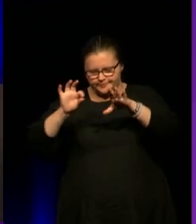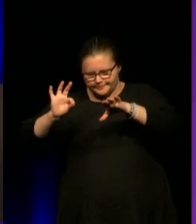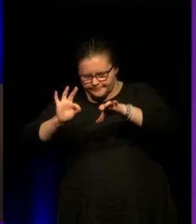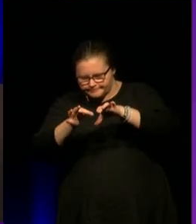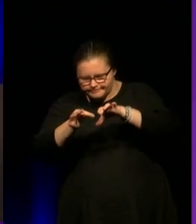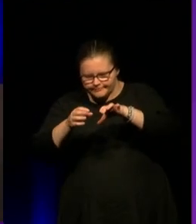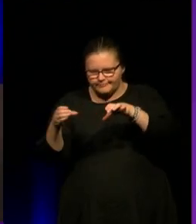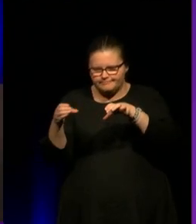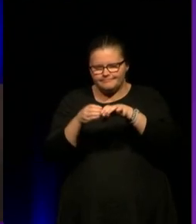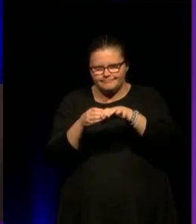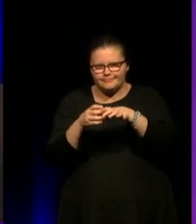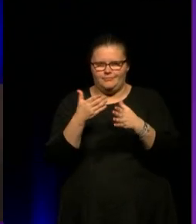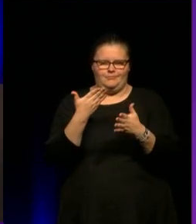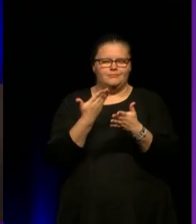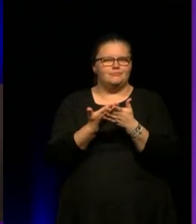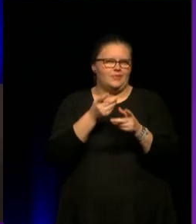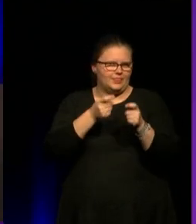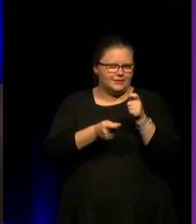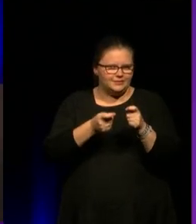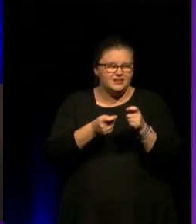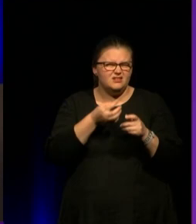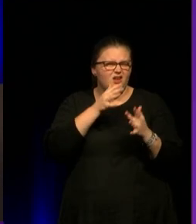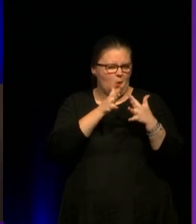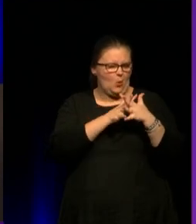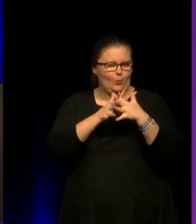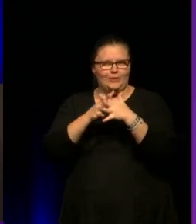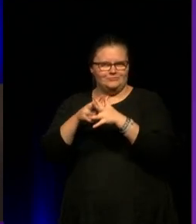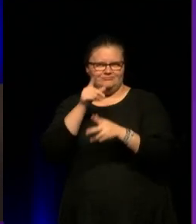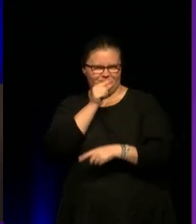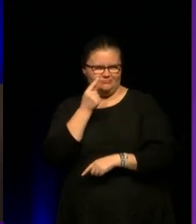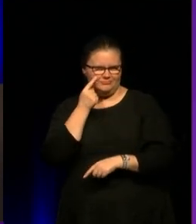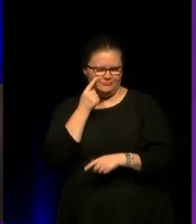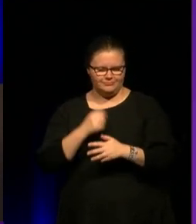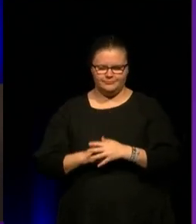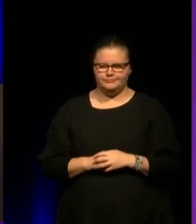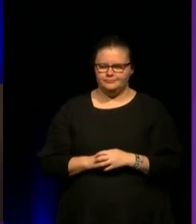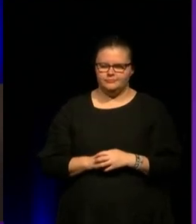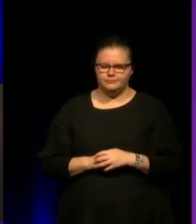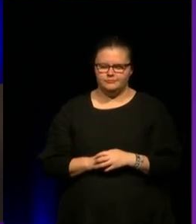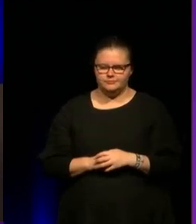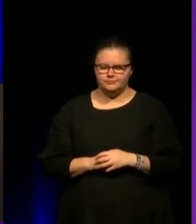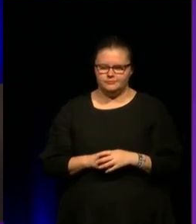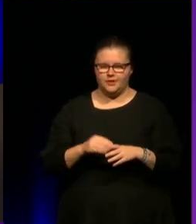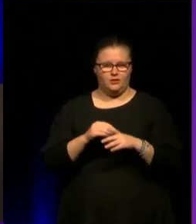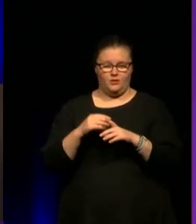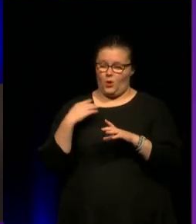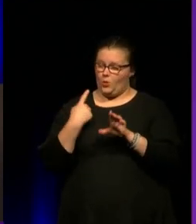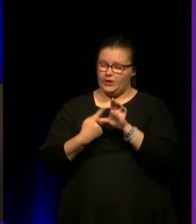So there's a bit of this on the website about how it works. It's as part of that process of those years of going through this with the